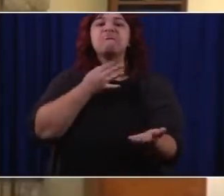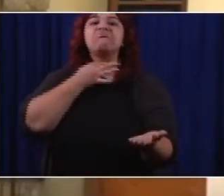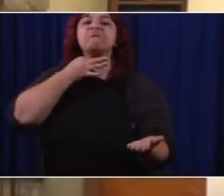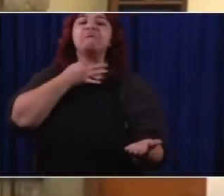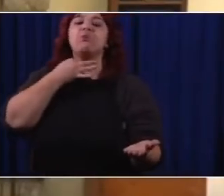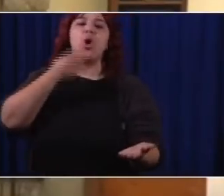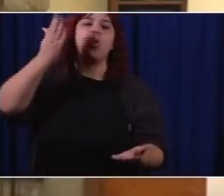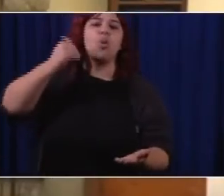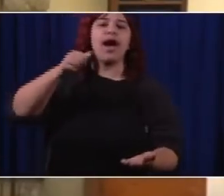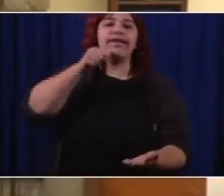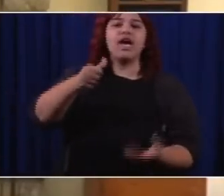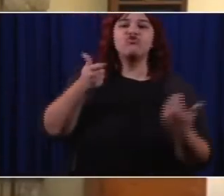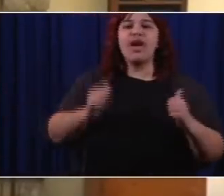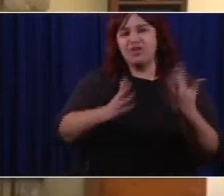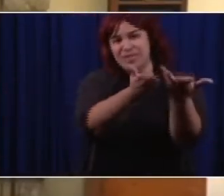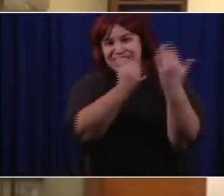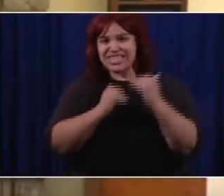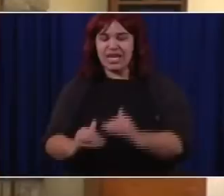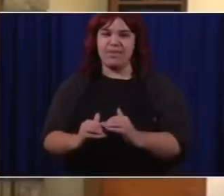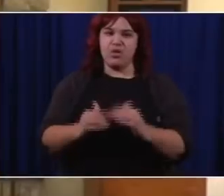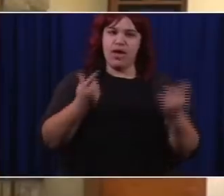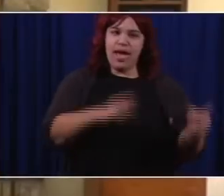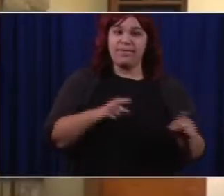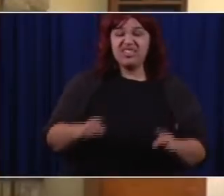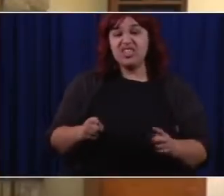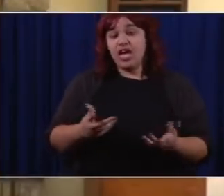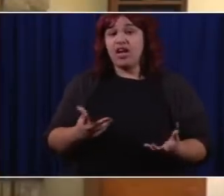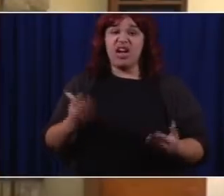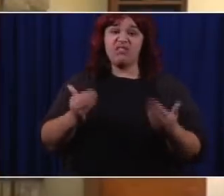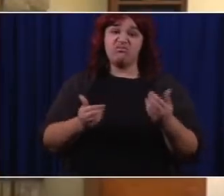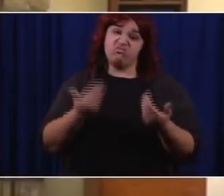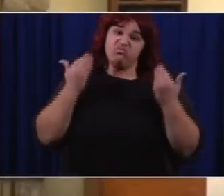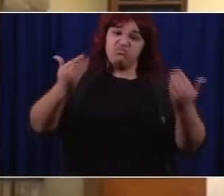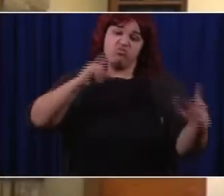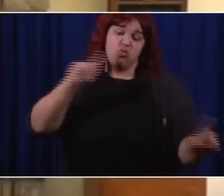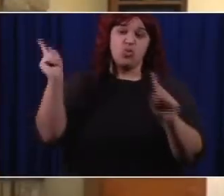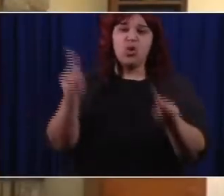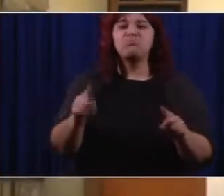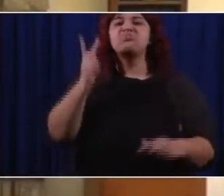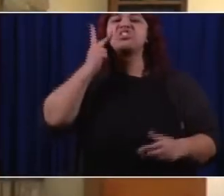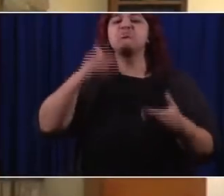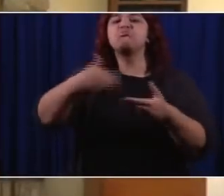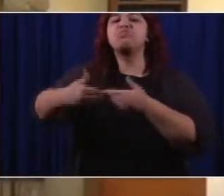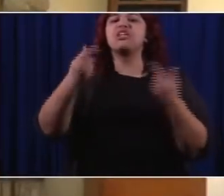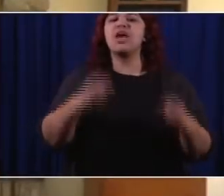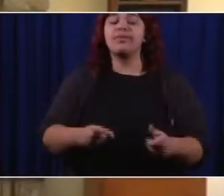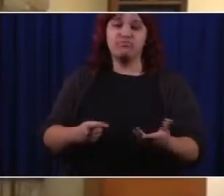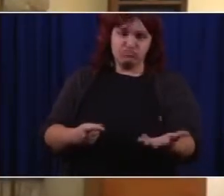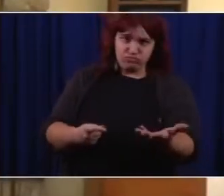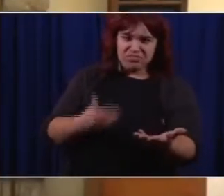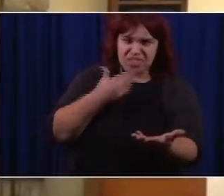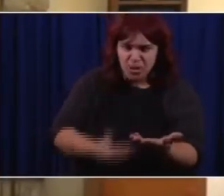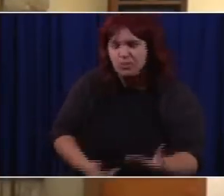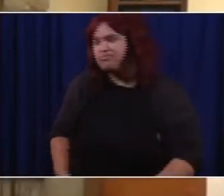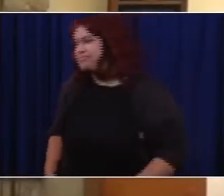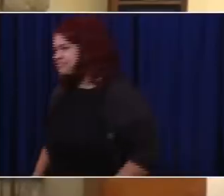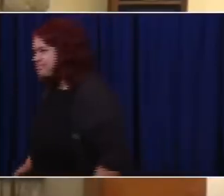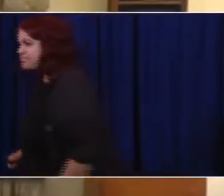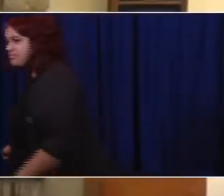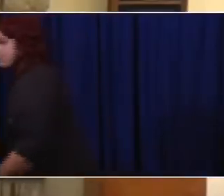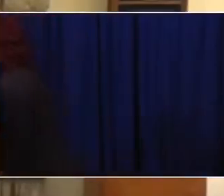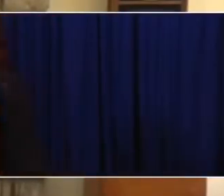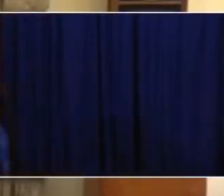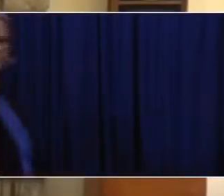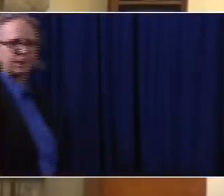those activities and try your luck in court and see what happens? Thank you. Well, we do have still an order on